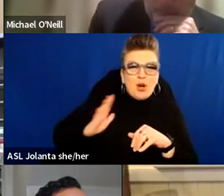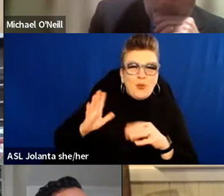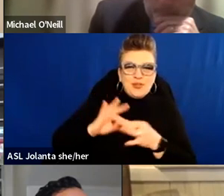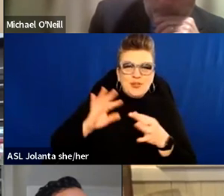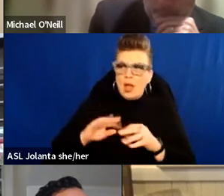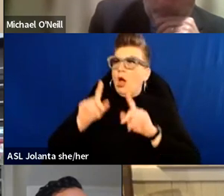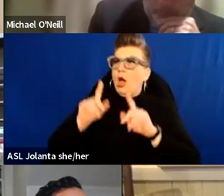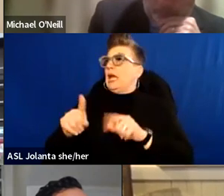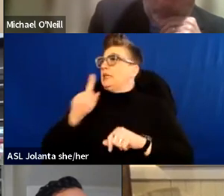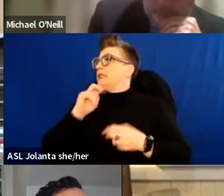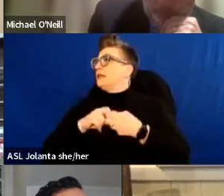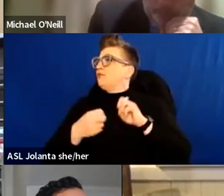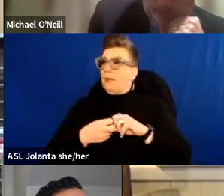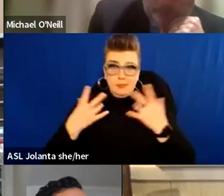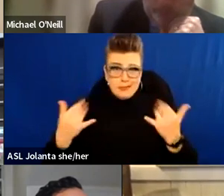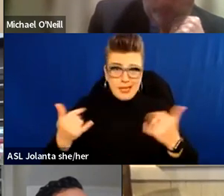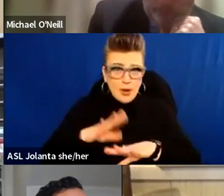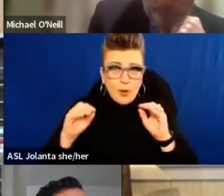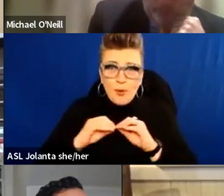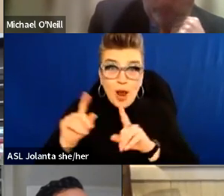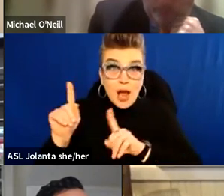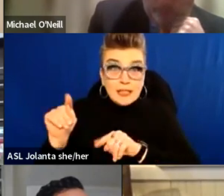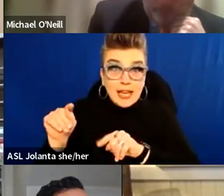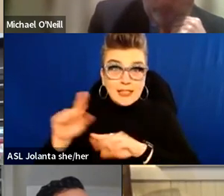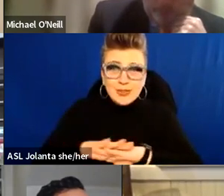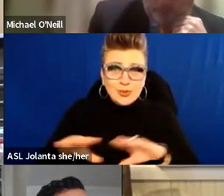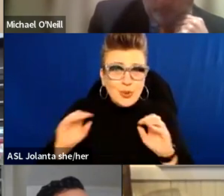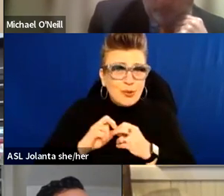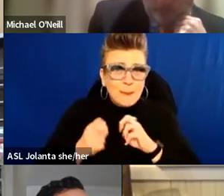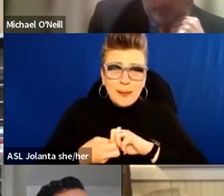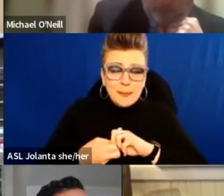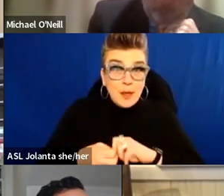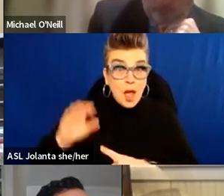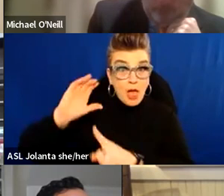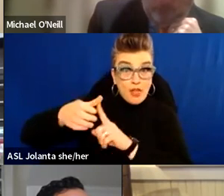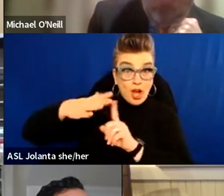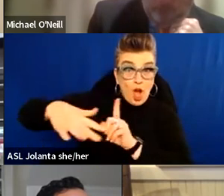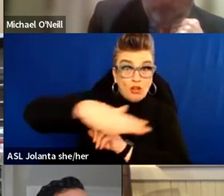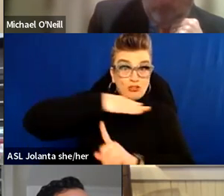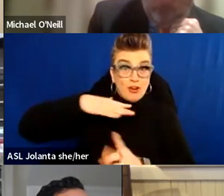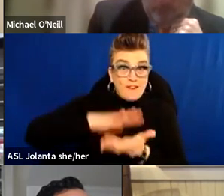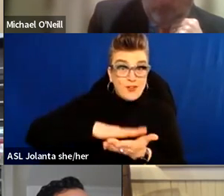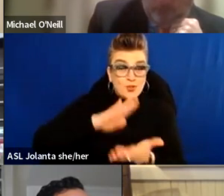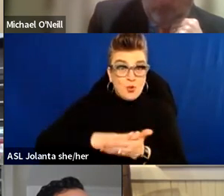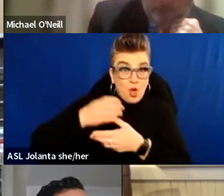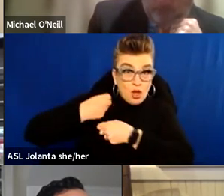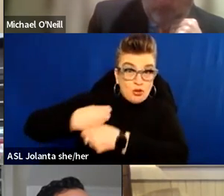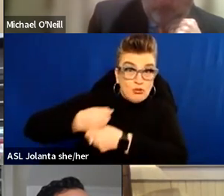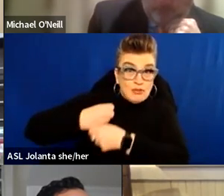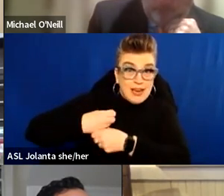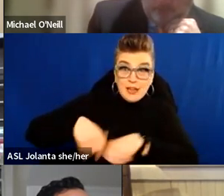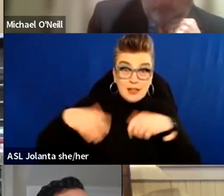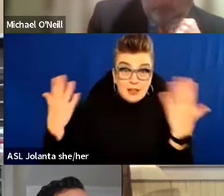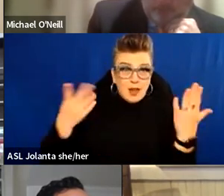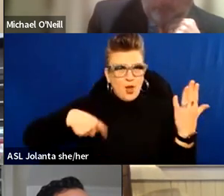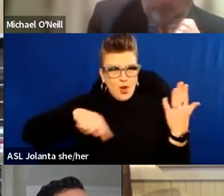problem it's not a problem anymore tell us right now what was what the culture of the school created was we we decided